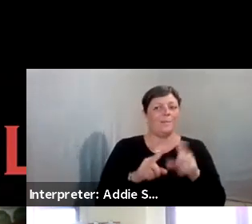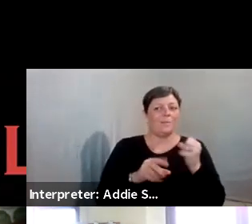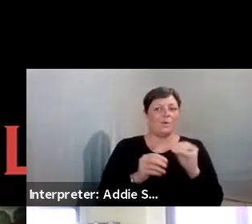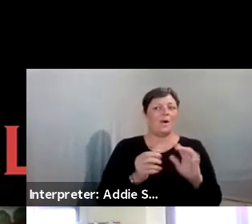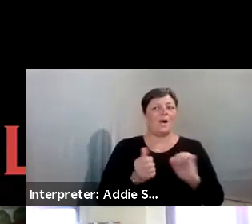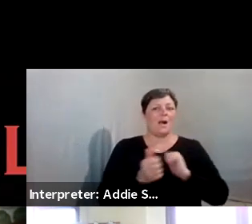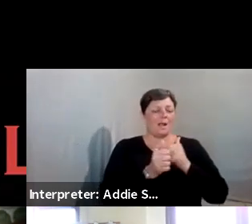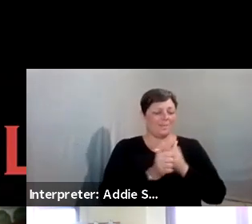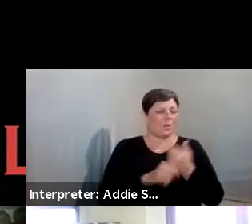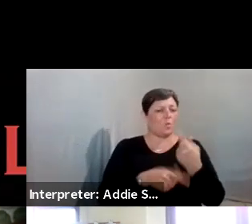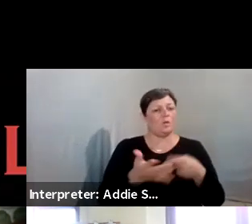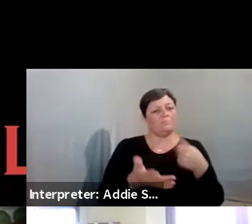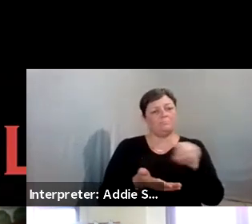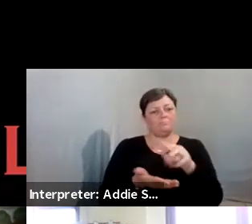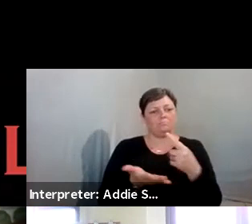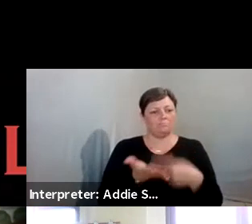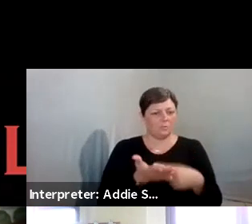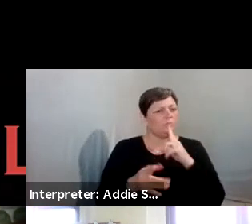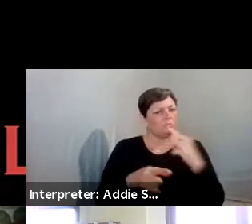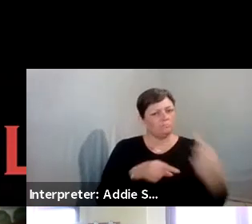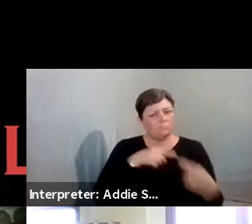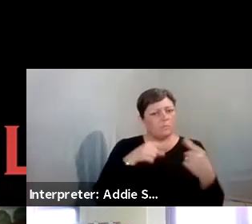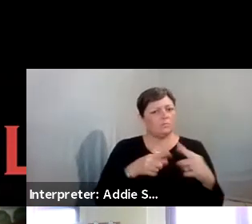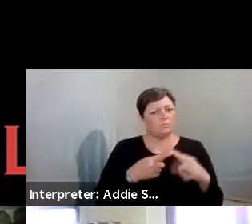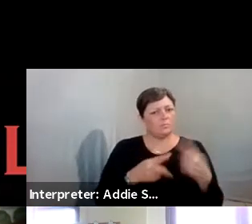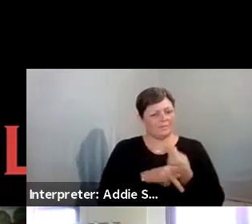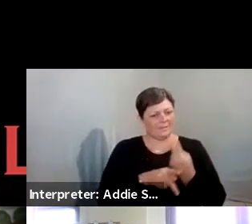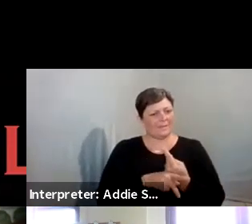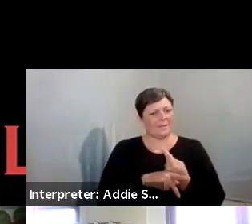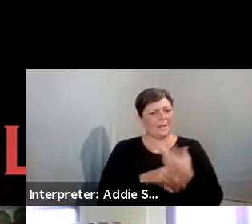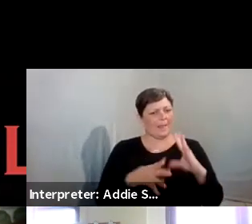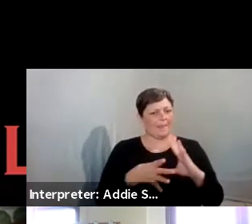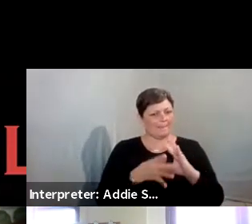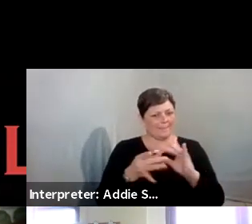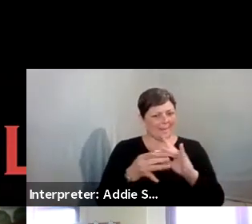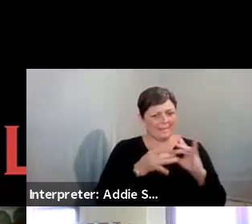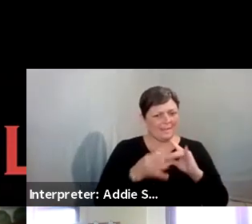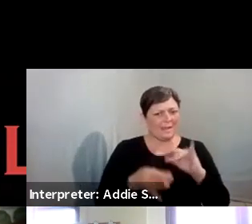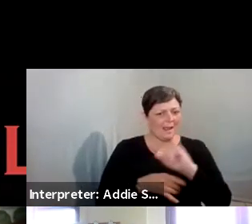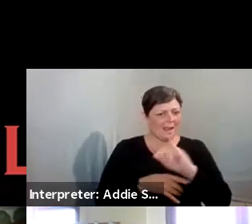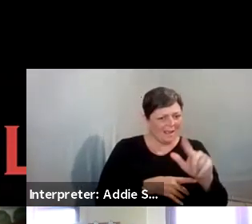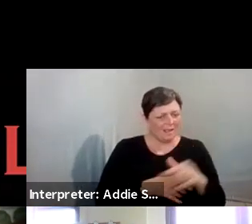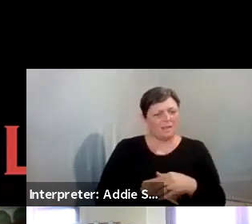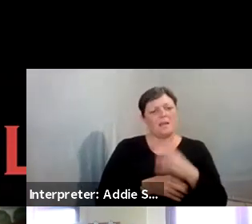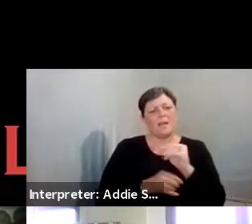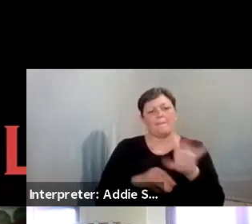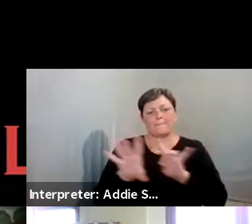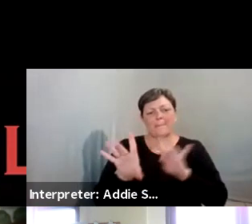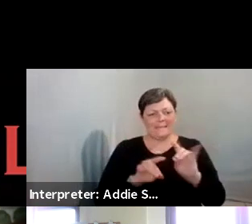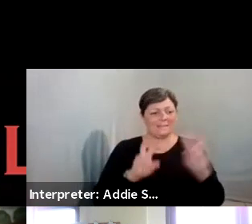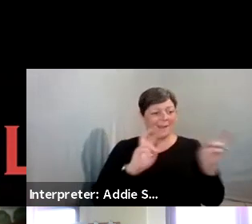talked on so far. But it's a struggle to try to figure out messaging, IL messaging, and picking topics